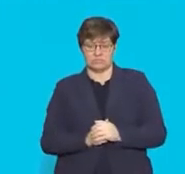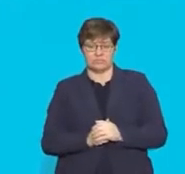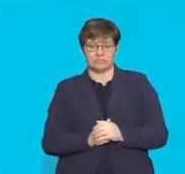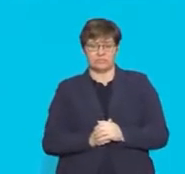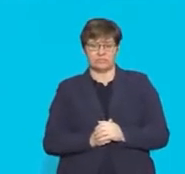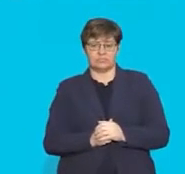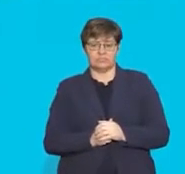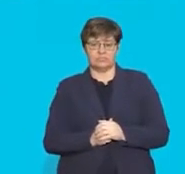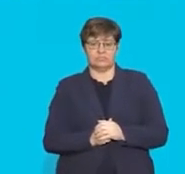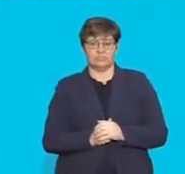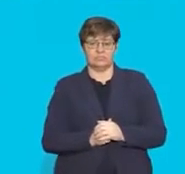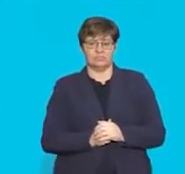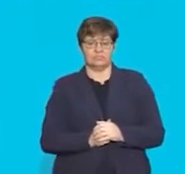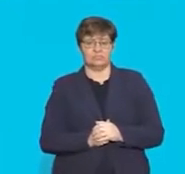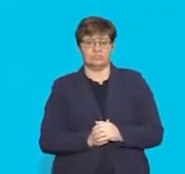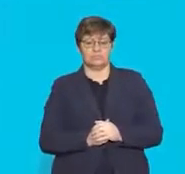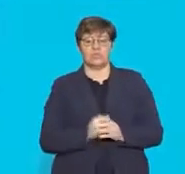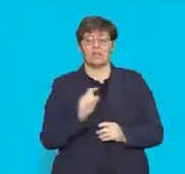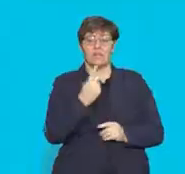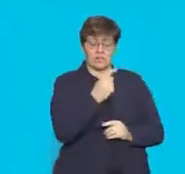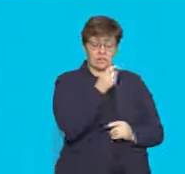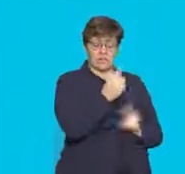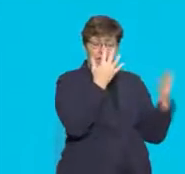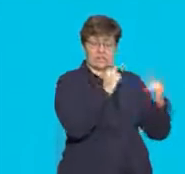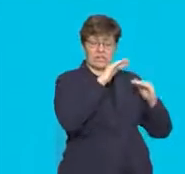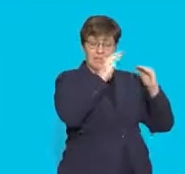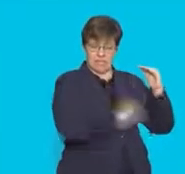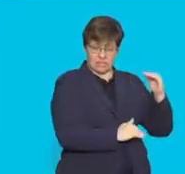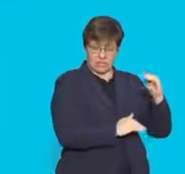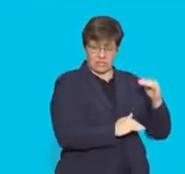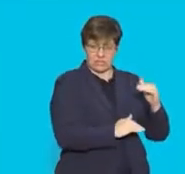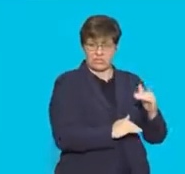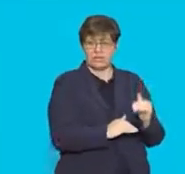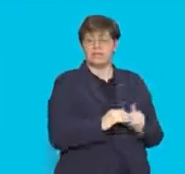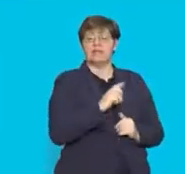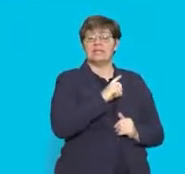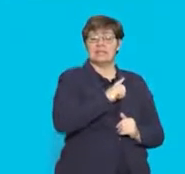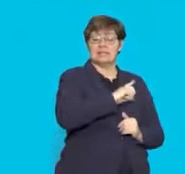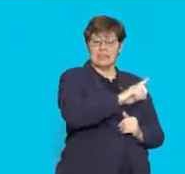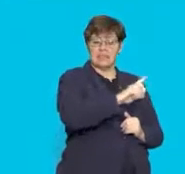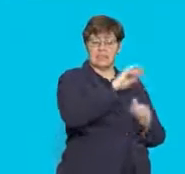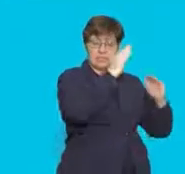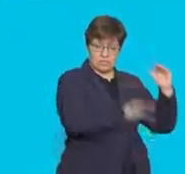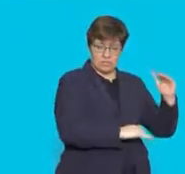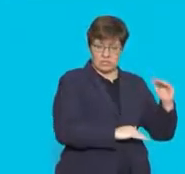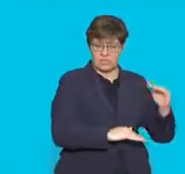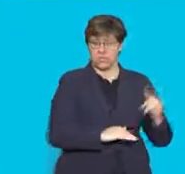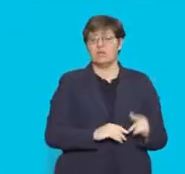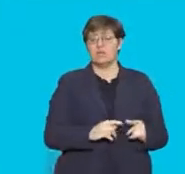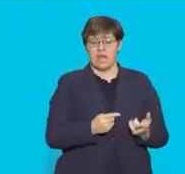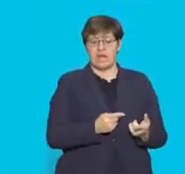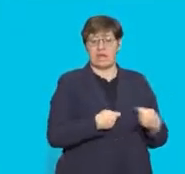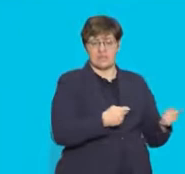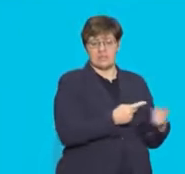While we're doing the steps, let's do entries as well. The first one, calculate the depreciation, debit depreciation and imputed